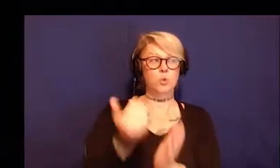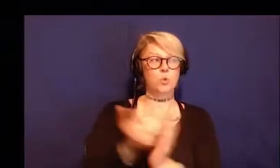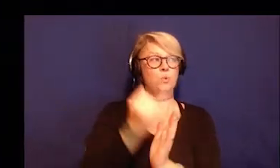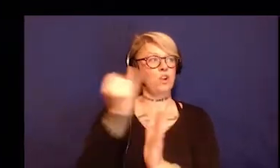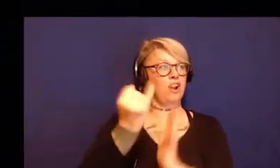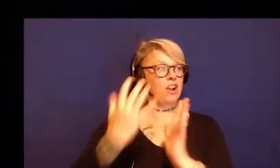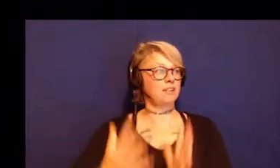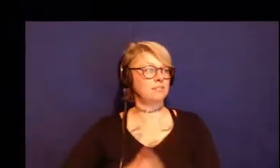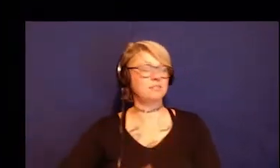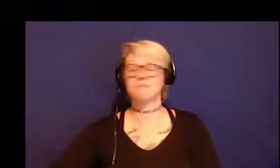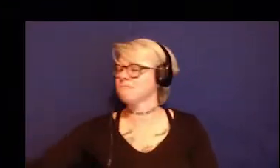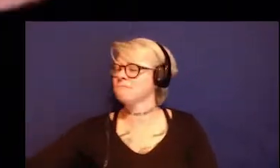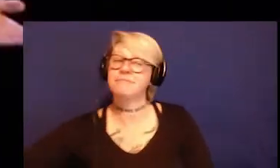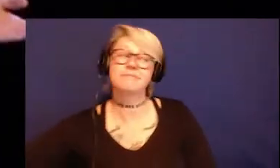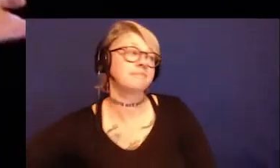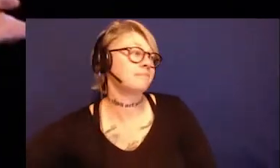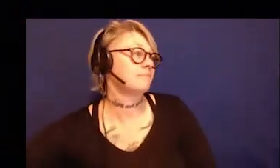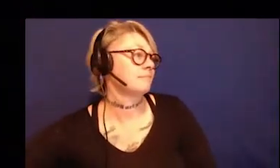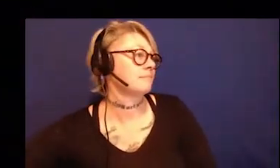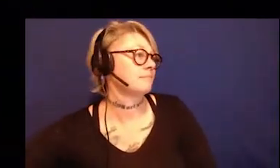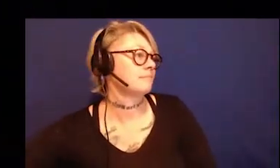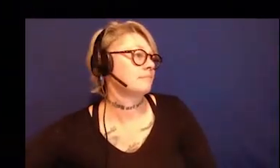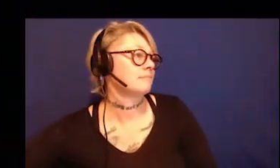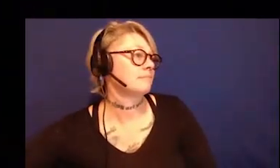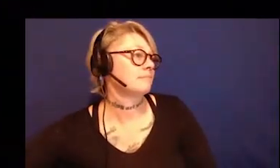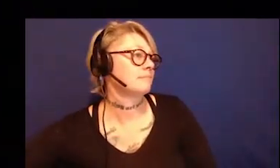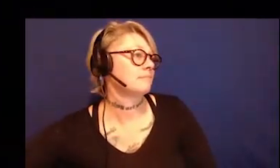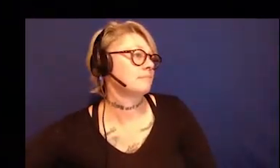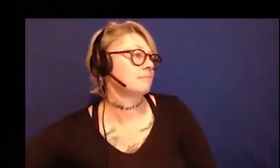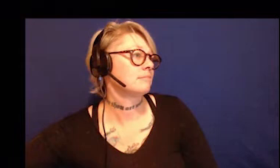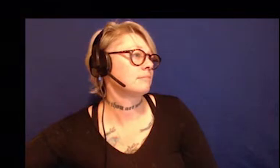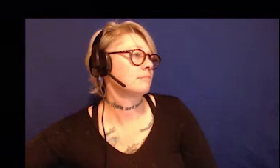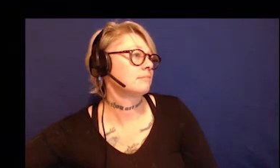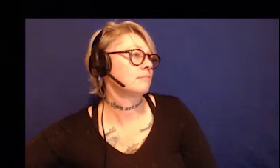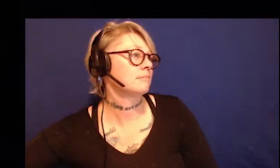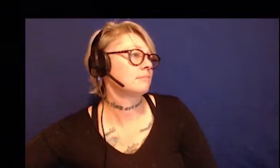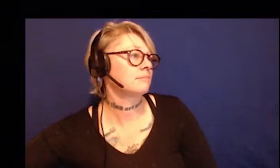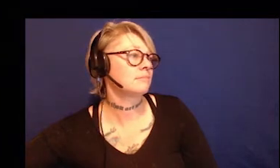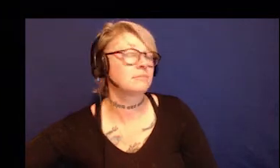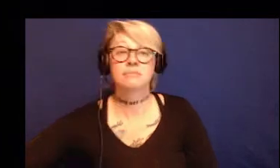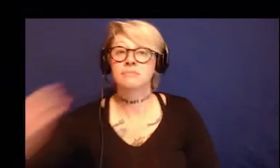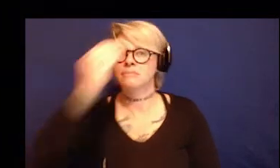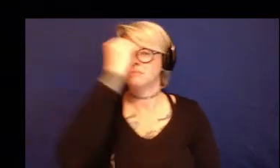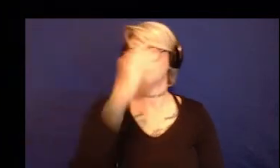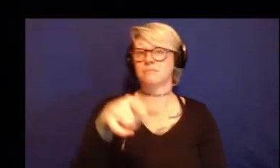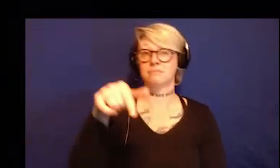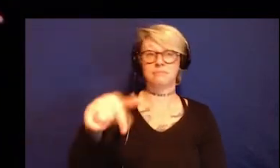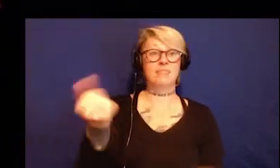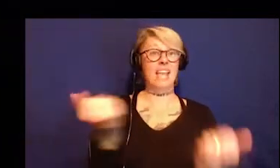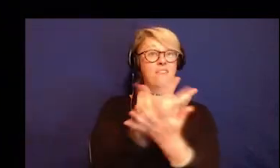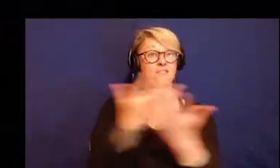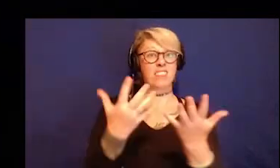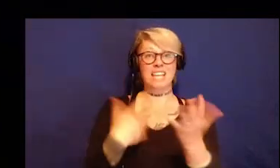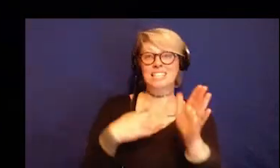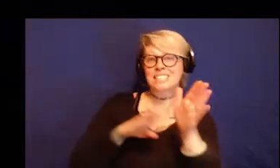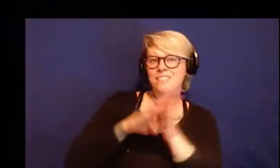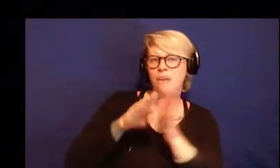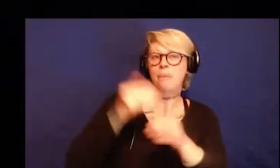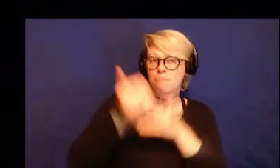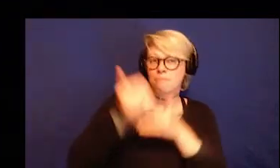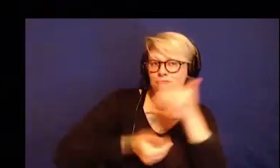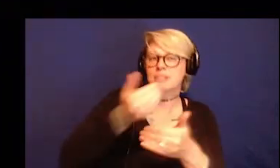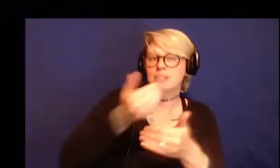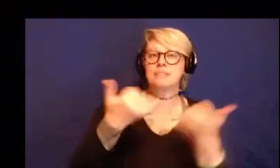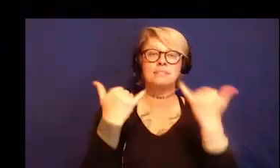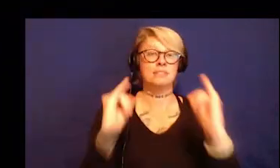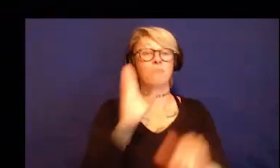Everything is a work in process. There was 6 last night. There's 6 tonight. They're all about 10 to 15 minutes long. We're going to do 3, take a 10-minute break,